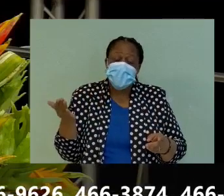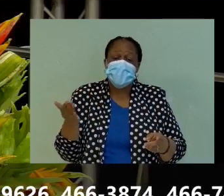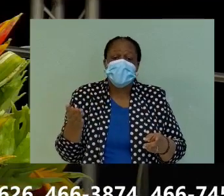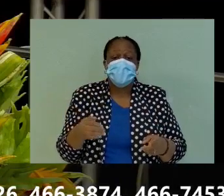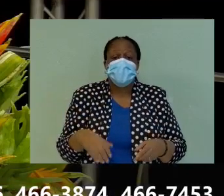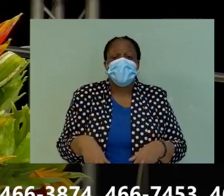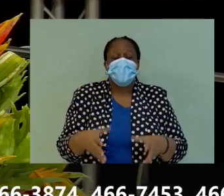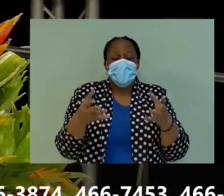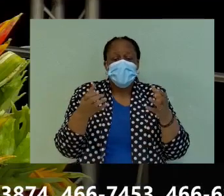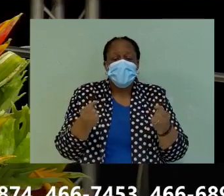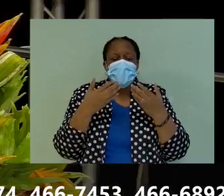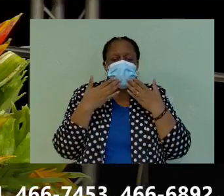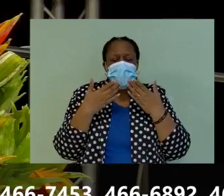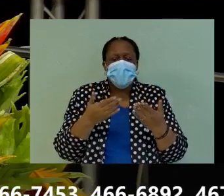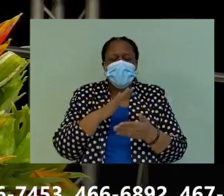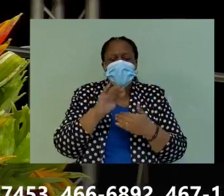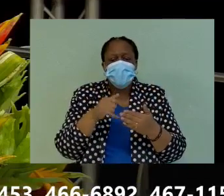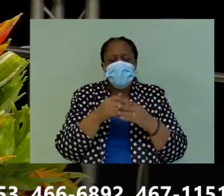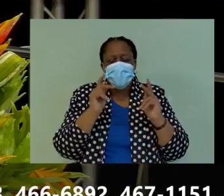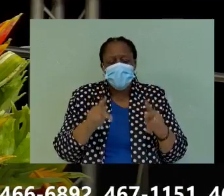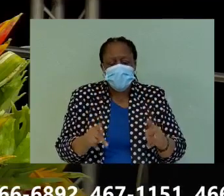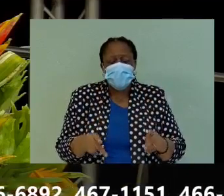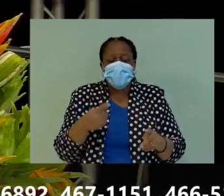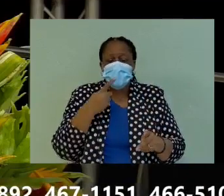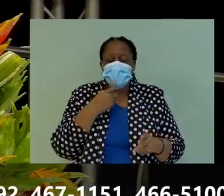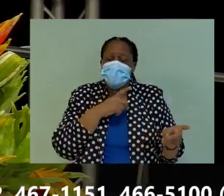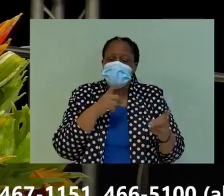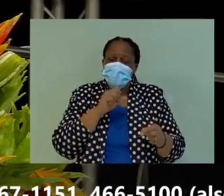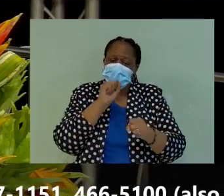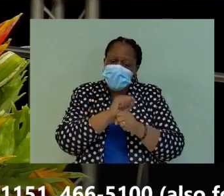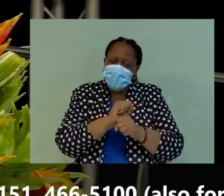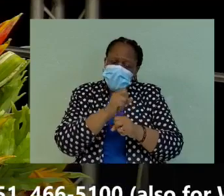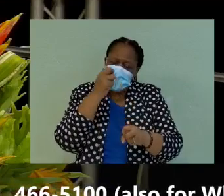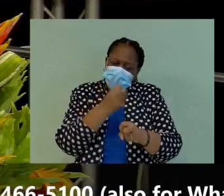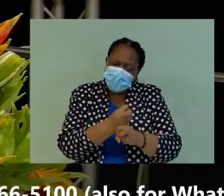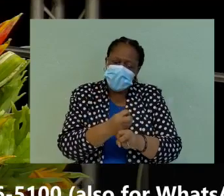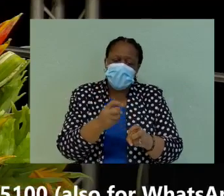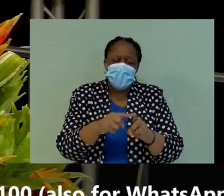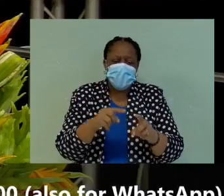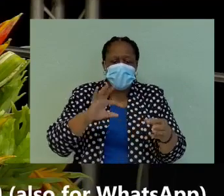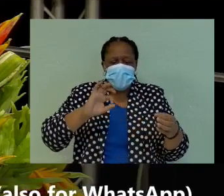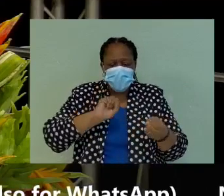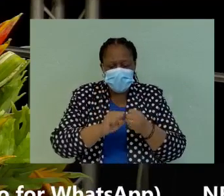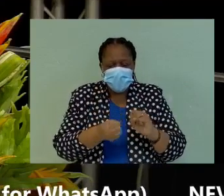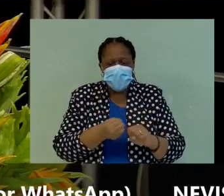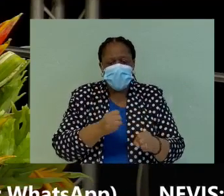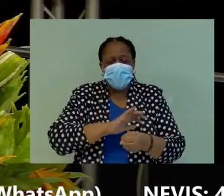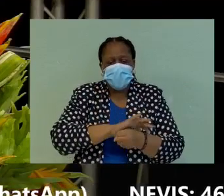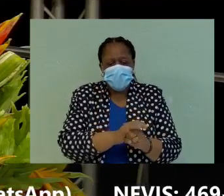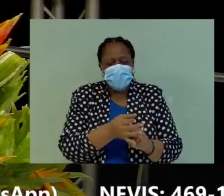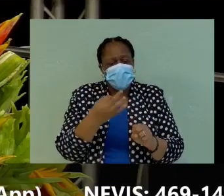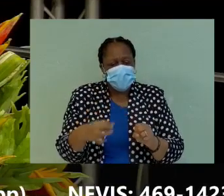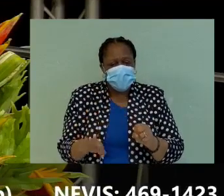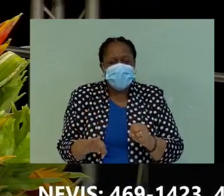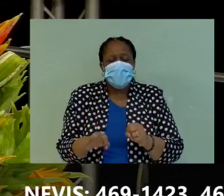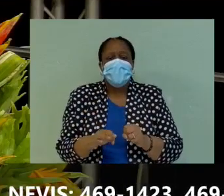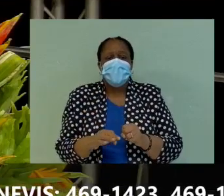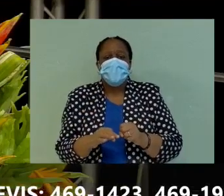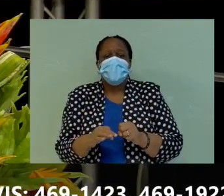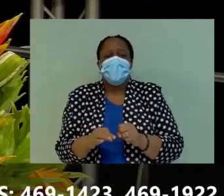I want to thank the Ministry of Health for the work they have been doing to fight this disease. I was very happy that the contacts I had